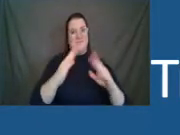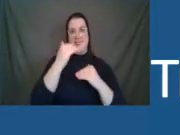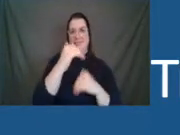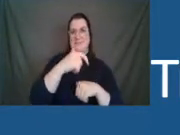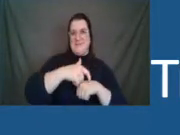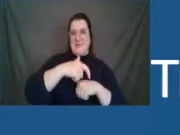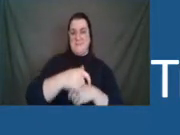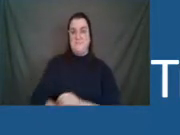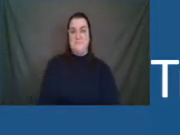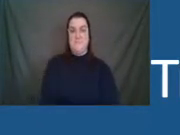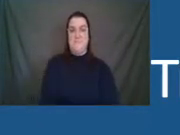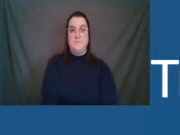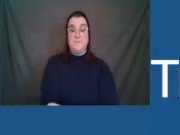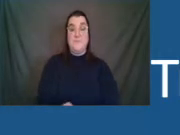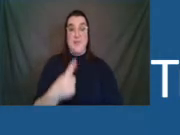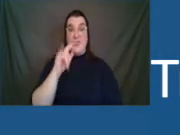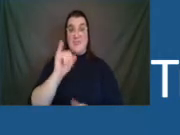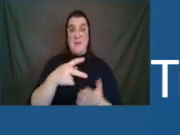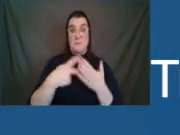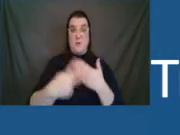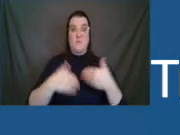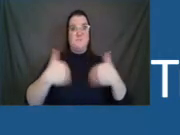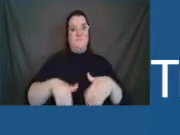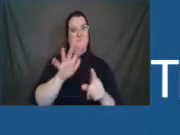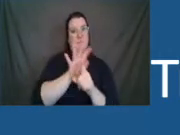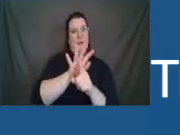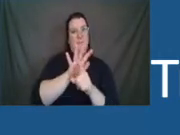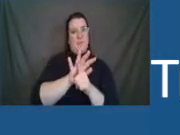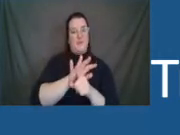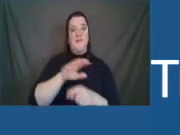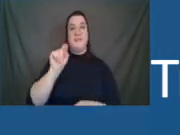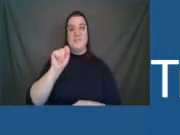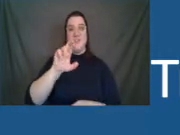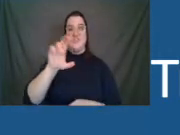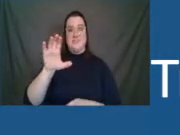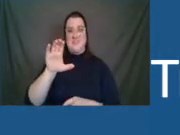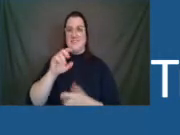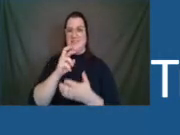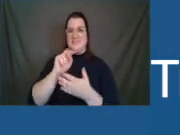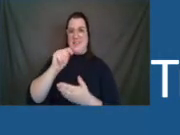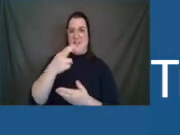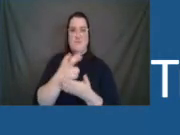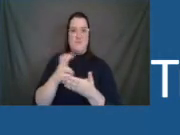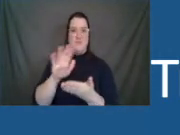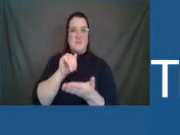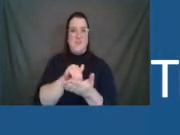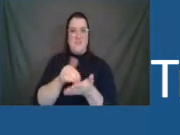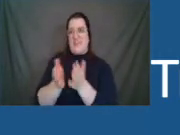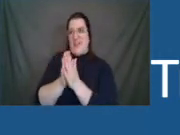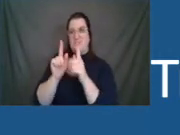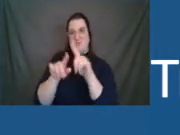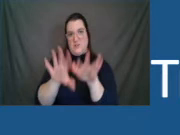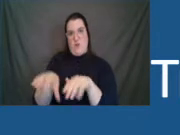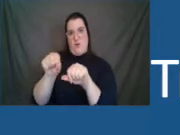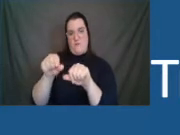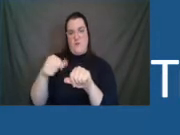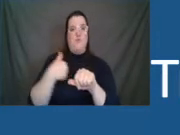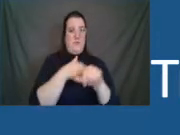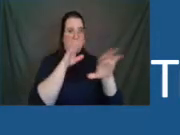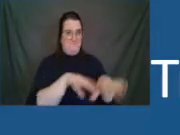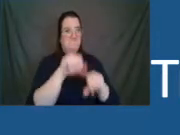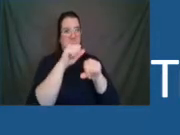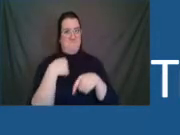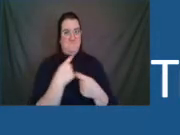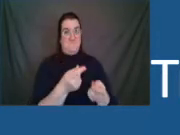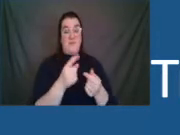September of 2020. However, it was for only a limited time. Due to the popularity of the program, the Telehealth Resource Centers were asked to take it